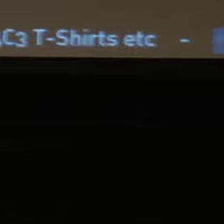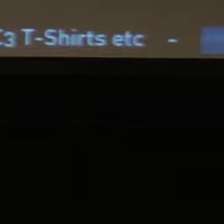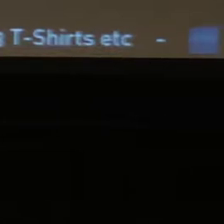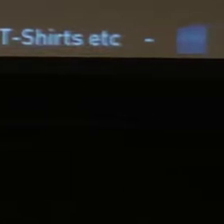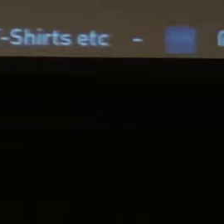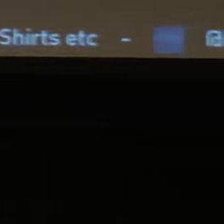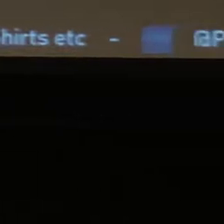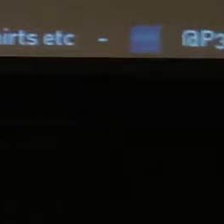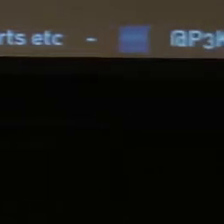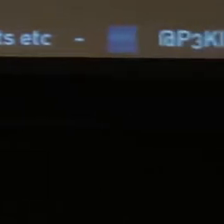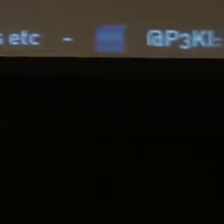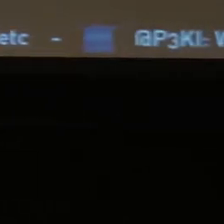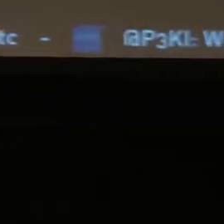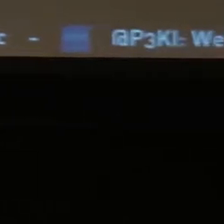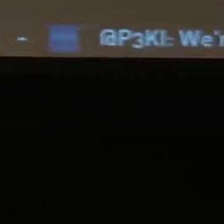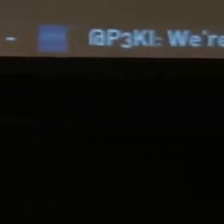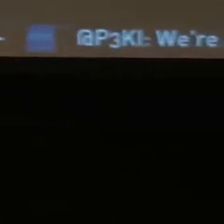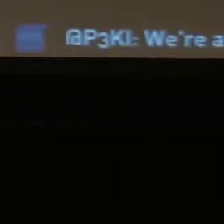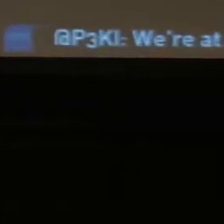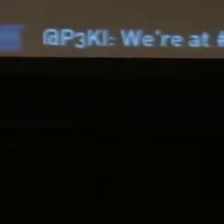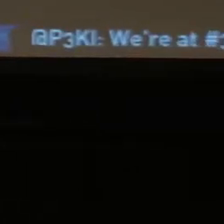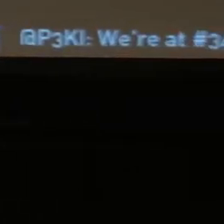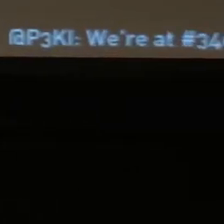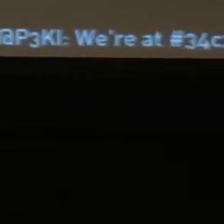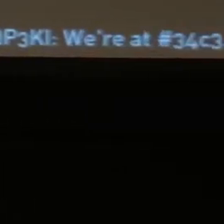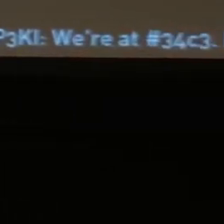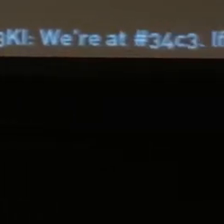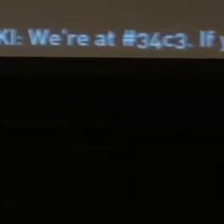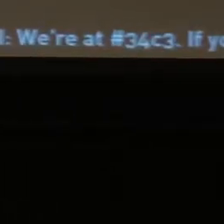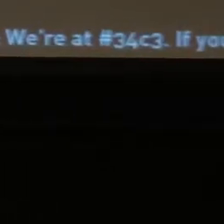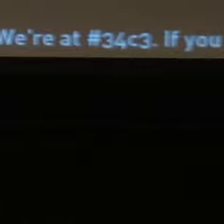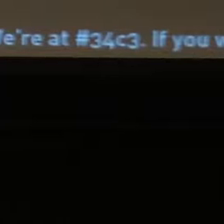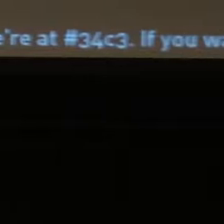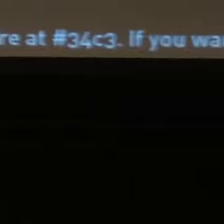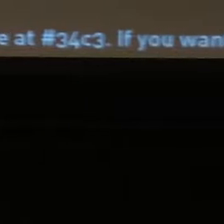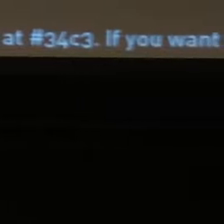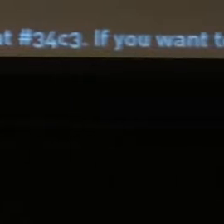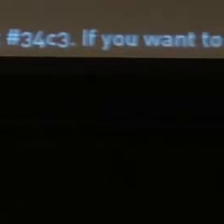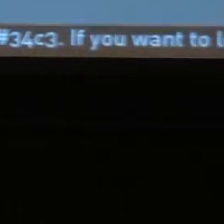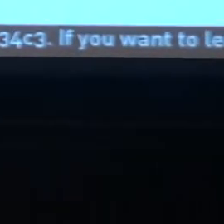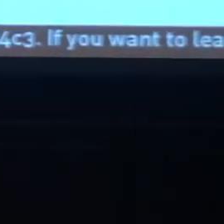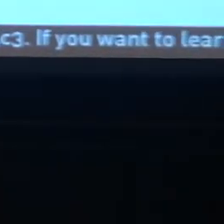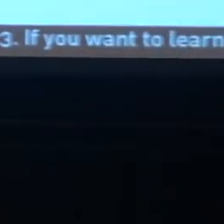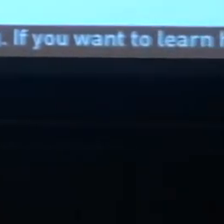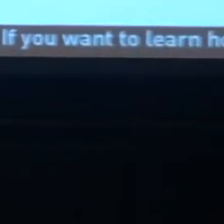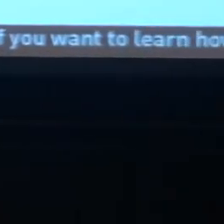at the University of Amsterdam and Hendrik at the University of Bremen.